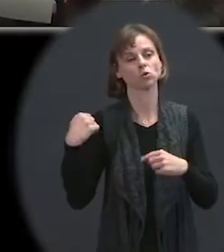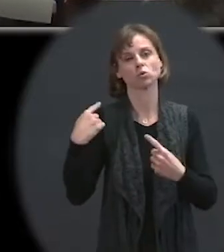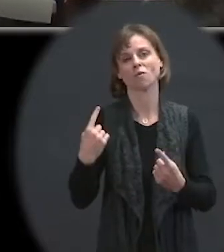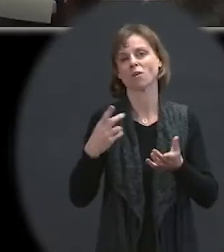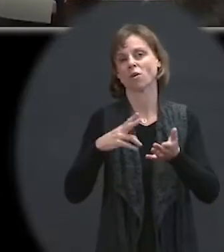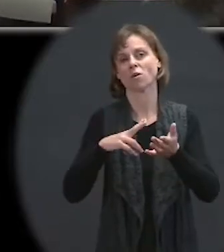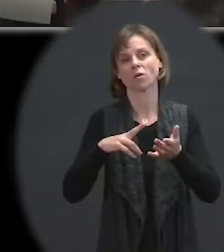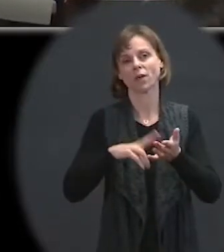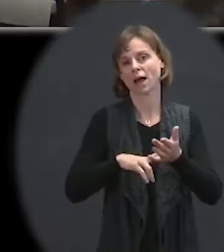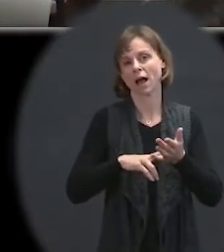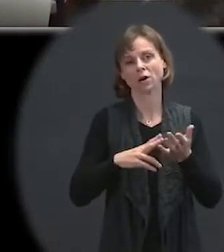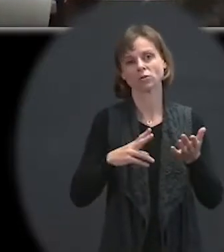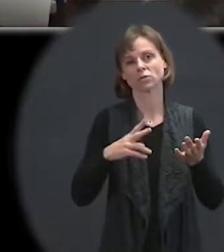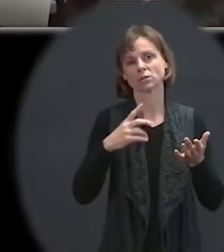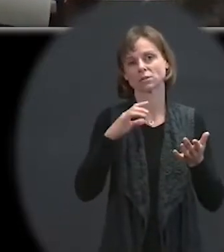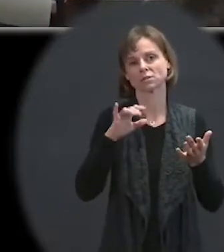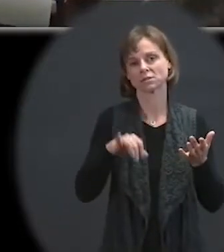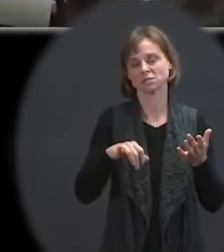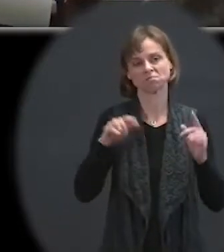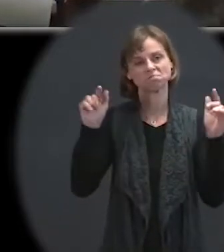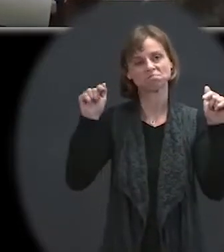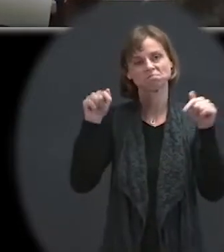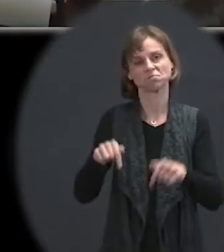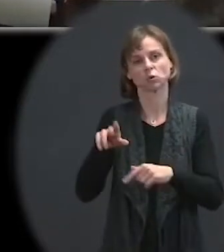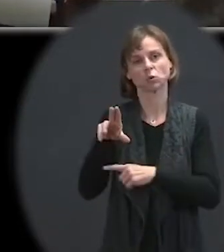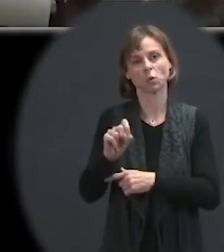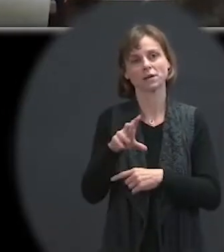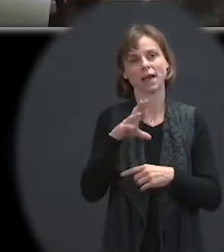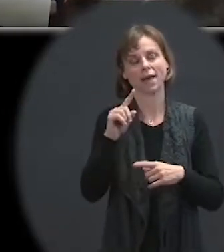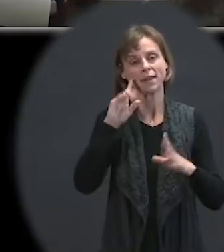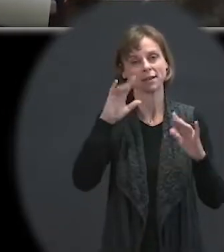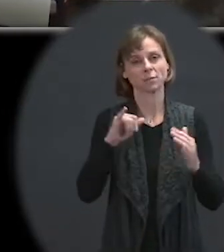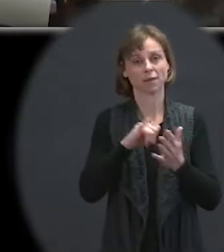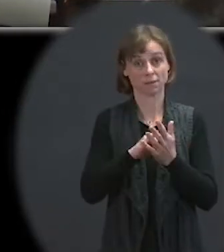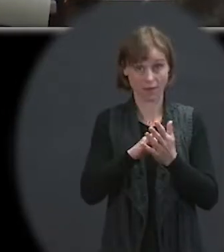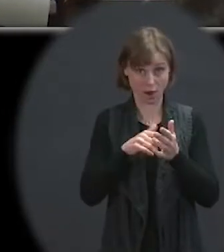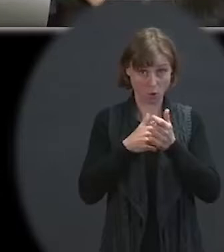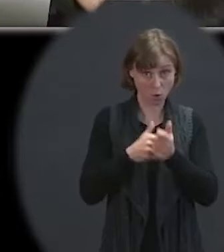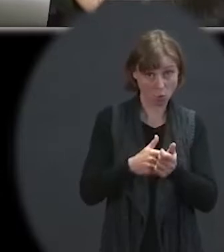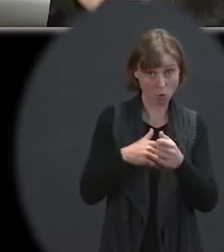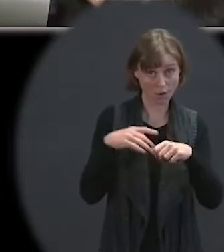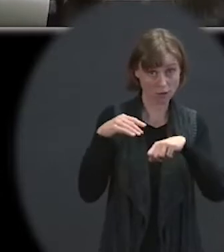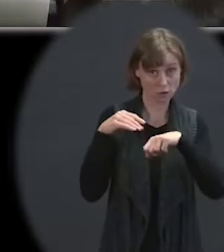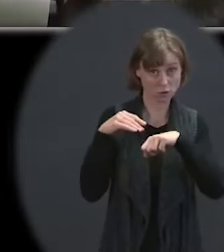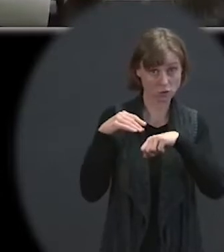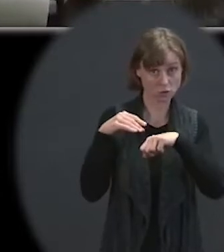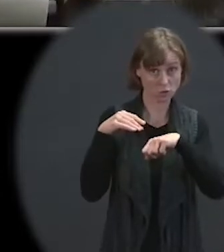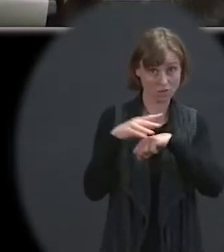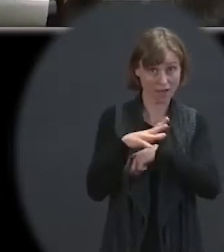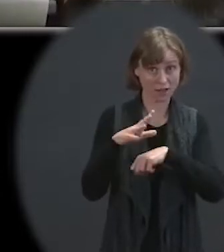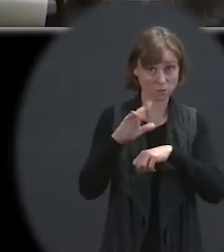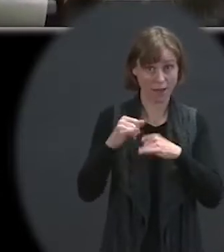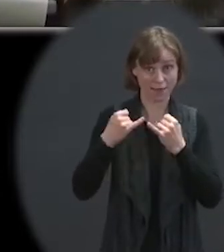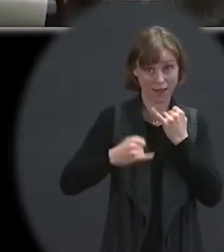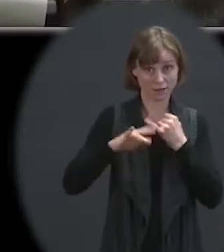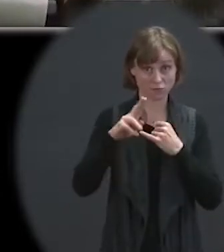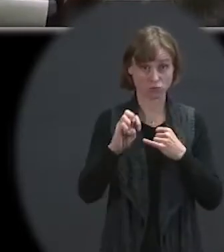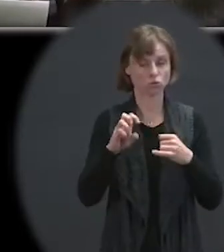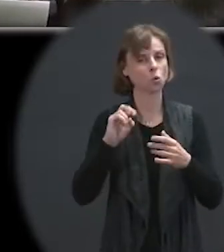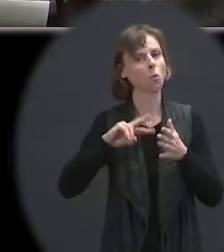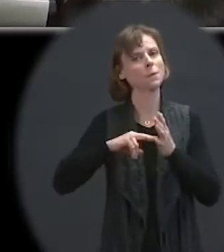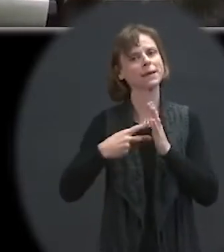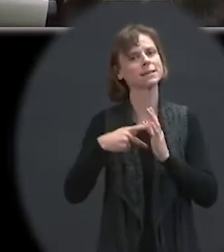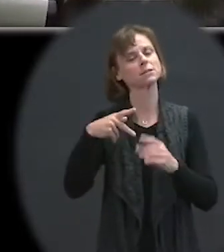100 million doses are going to the U.S., and they expect that, according to the advisors, by the end of June. So does that mean Canada should